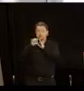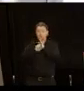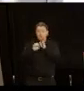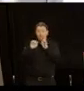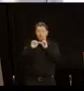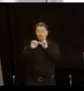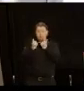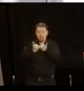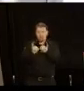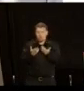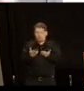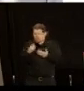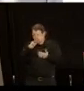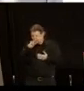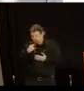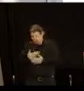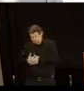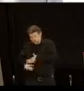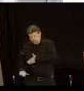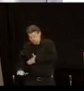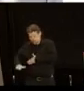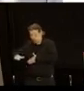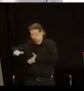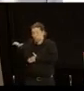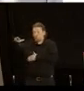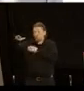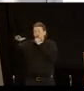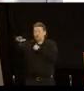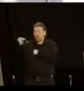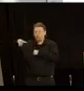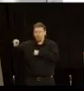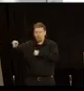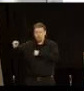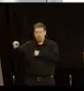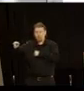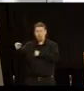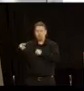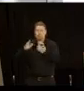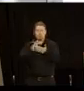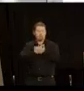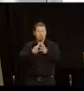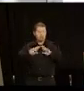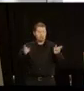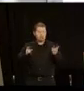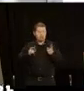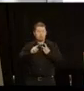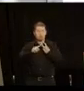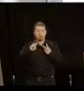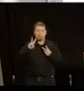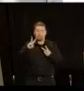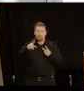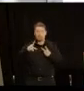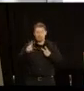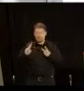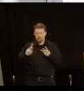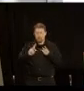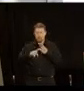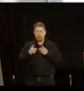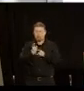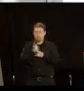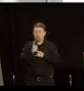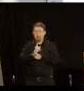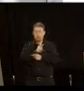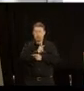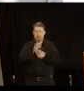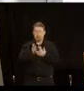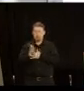serves kids from birth all the way through really 22. We have a school readiness program, we have VPK, and then our traditional K-12 system.